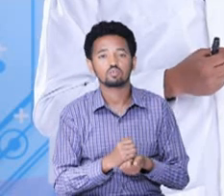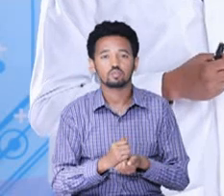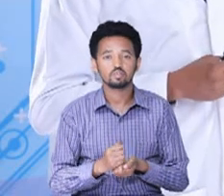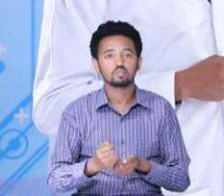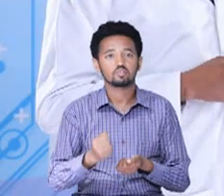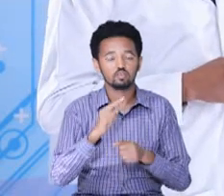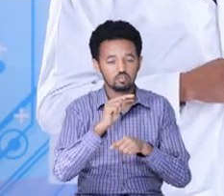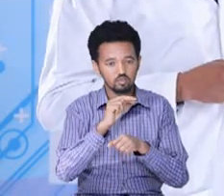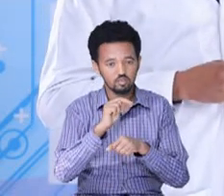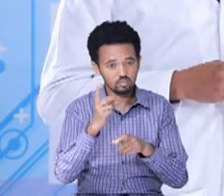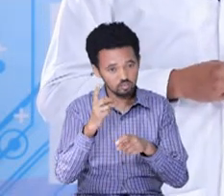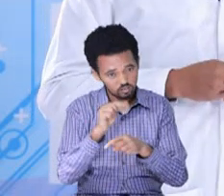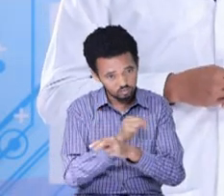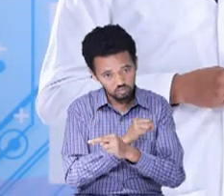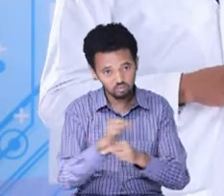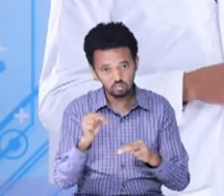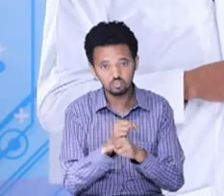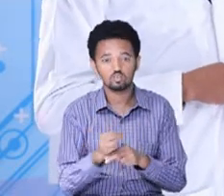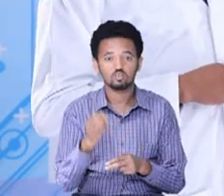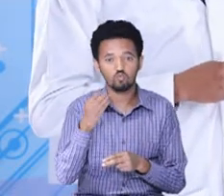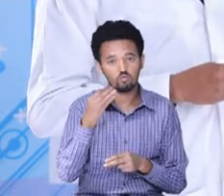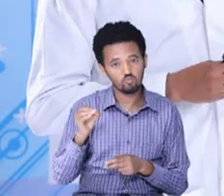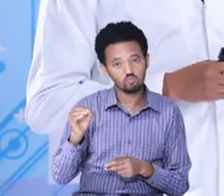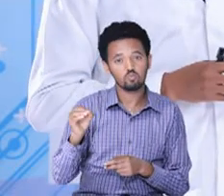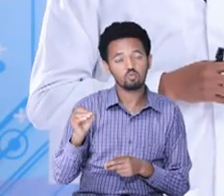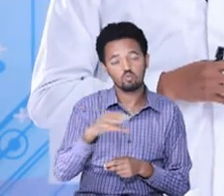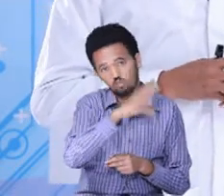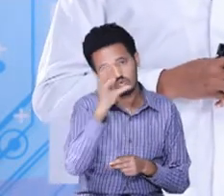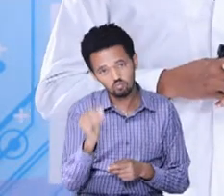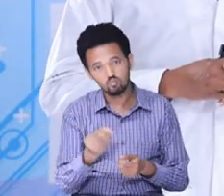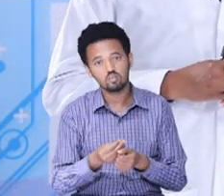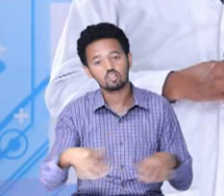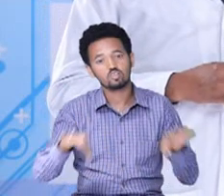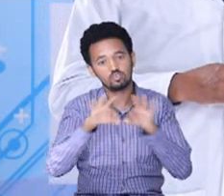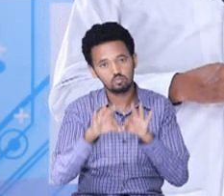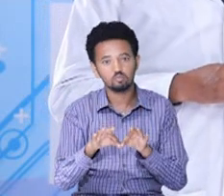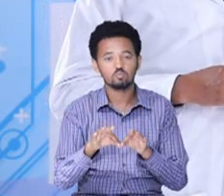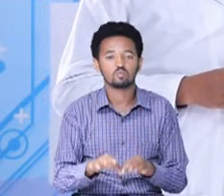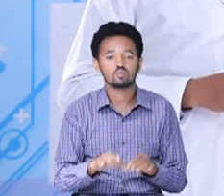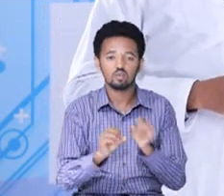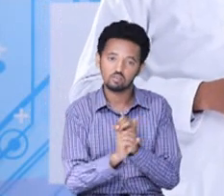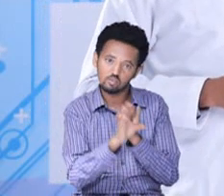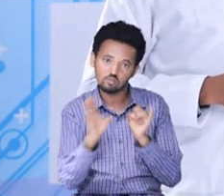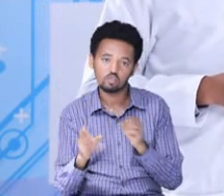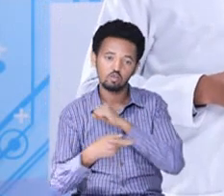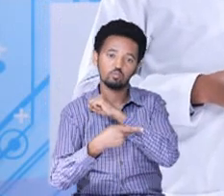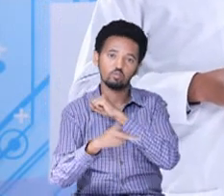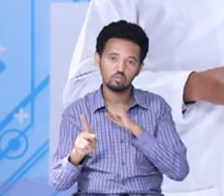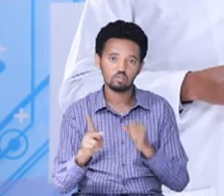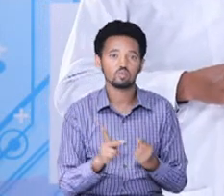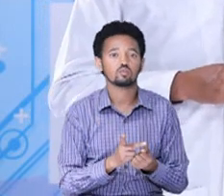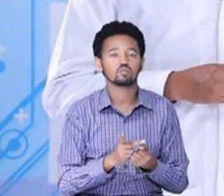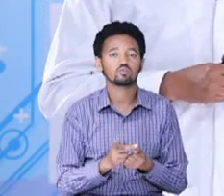the nature of national liberation movement in Africa. The most important were the attitudes and political tradition